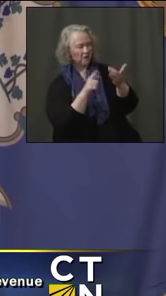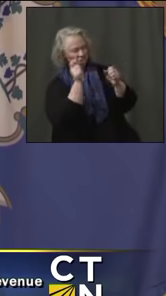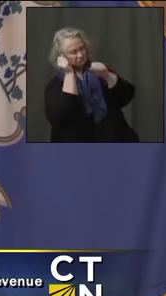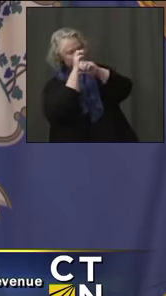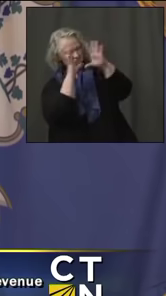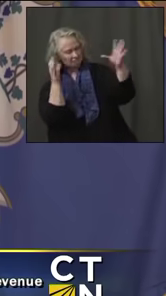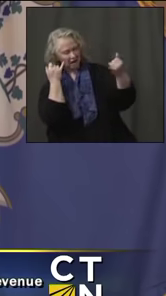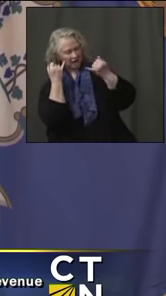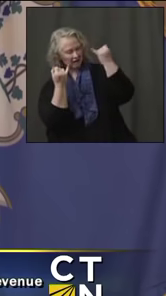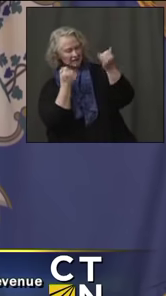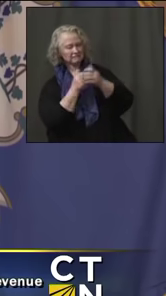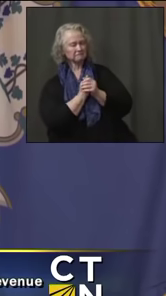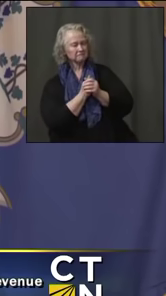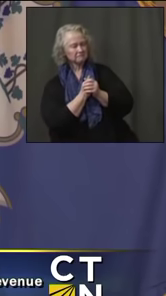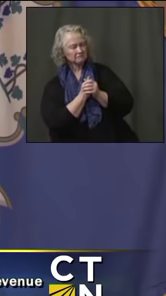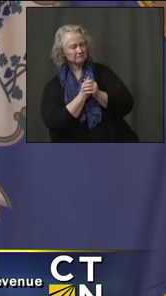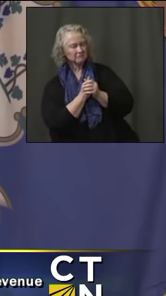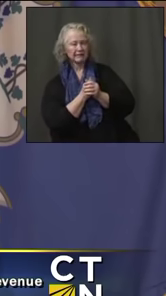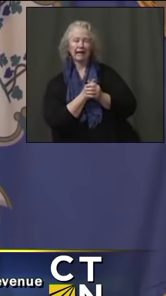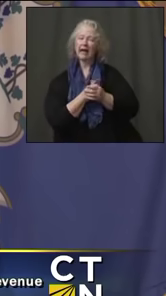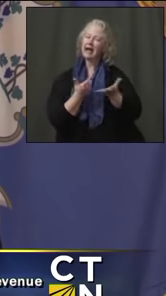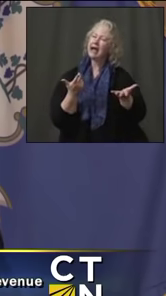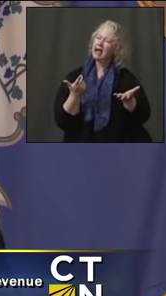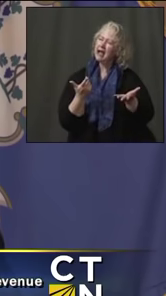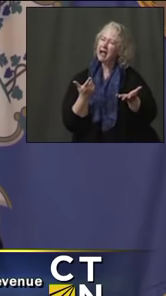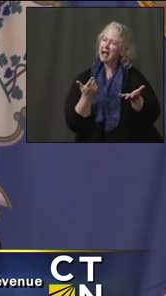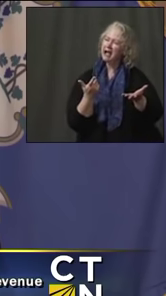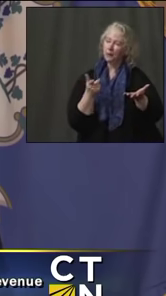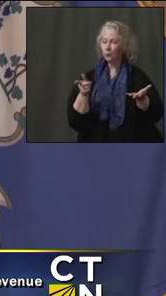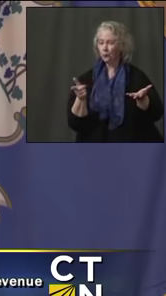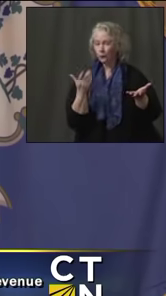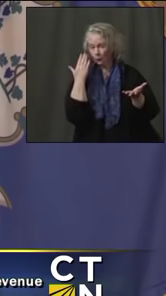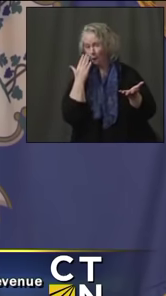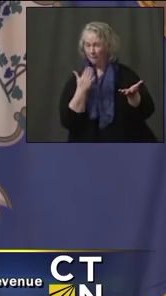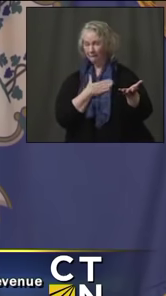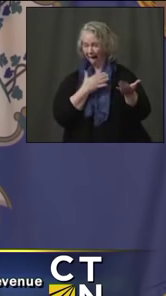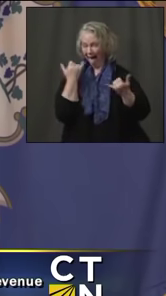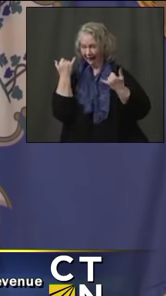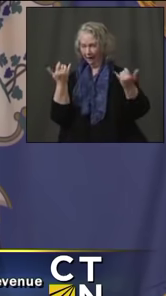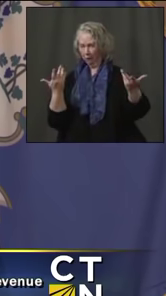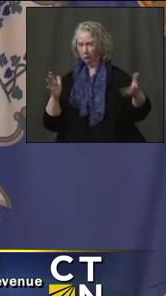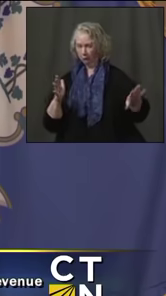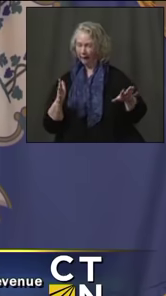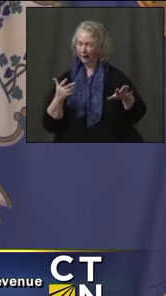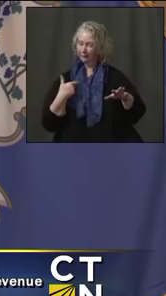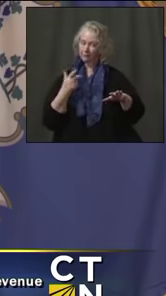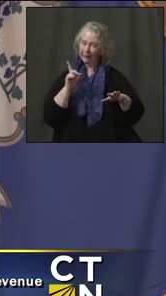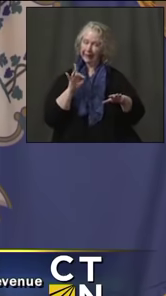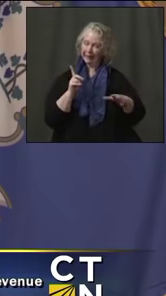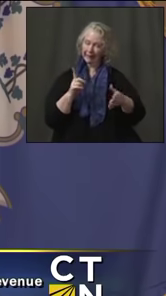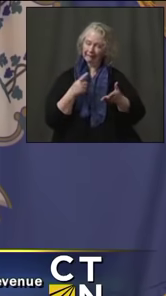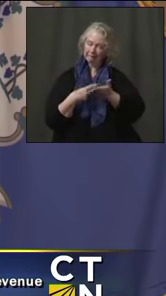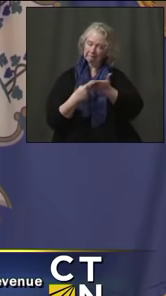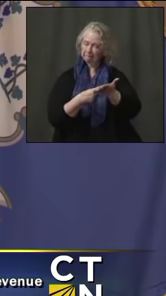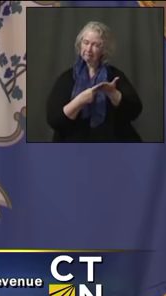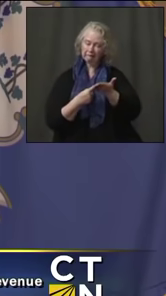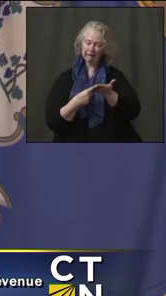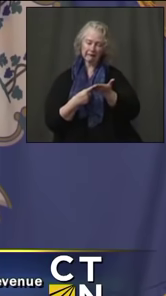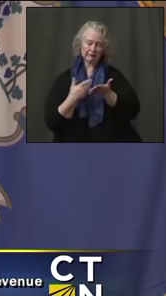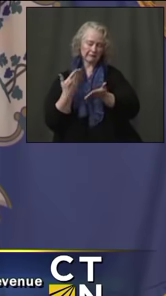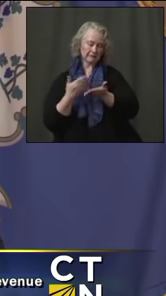though? Well, I think you have an idea of what I thought was appropriate. We had a good discussion about that at some